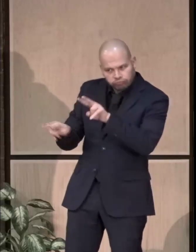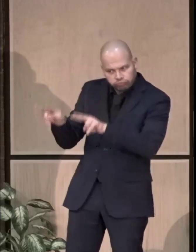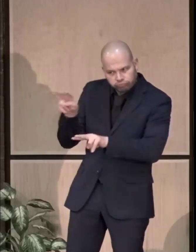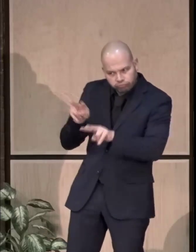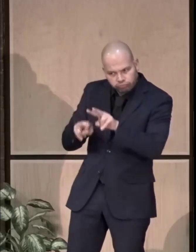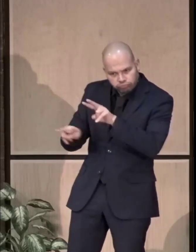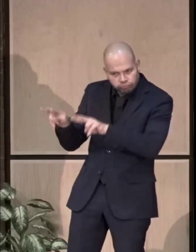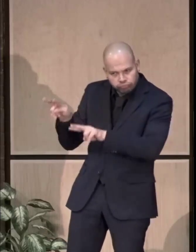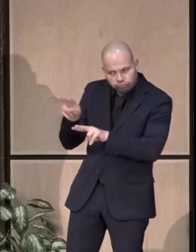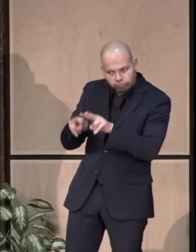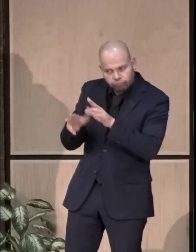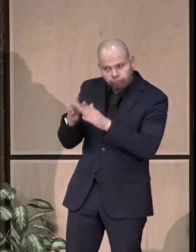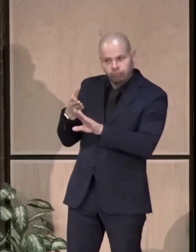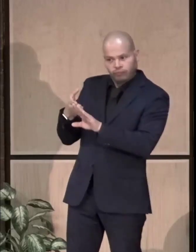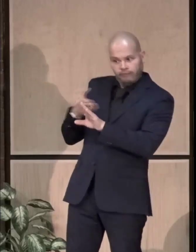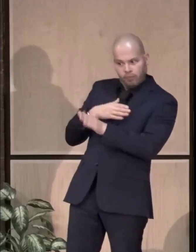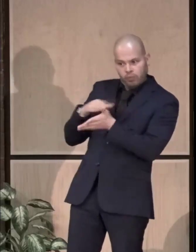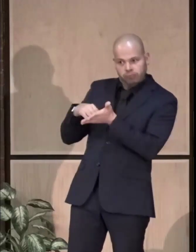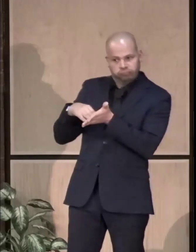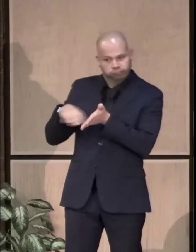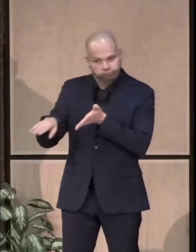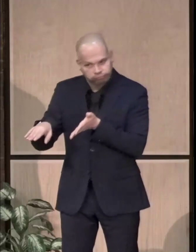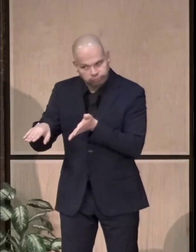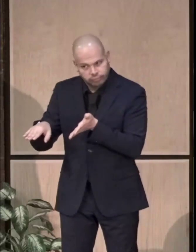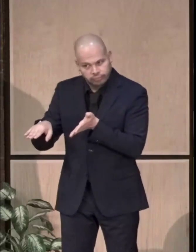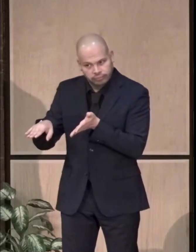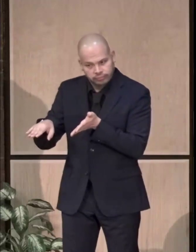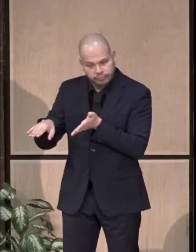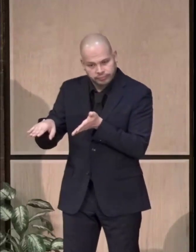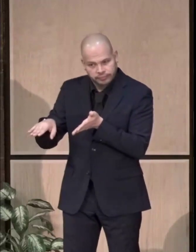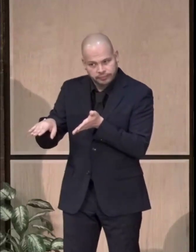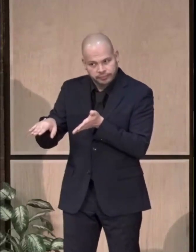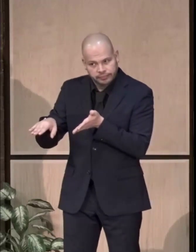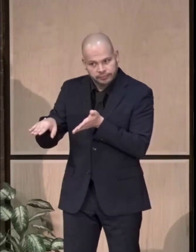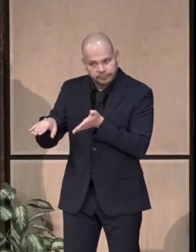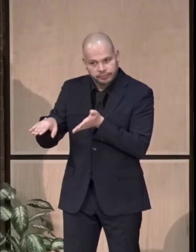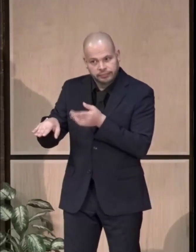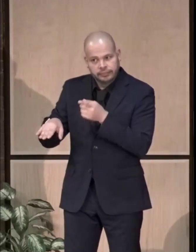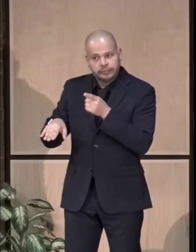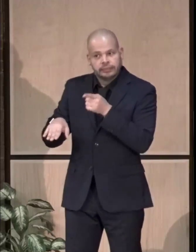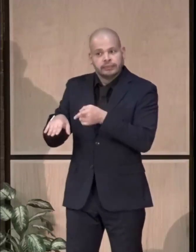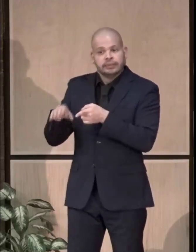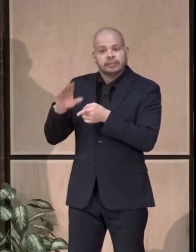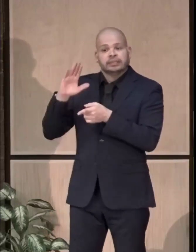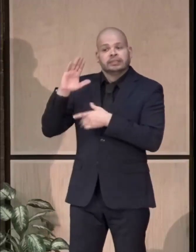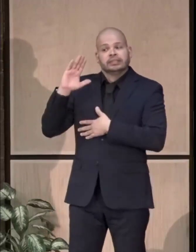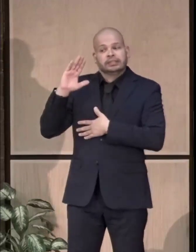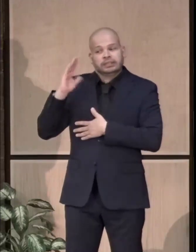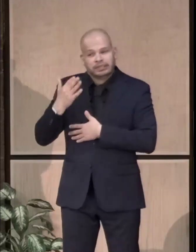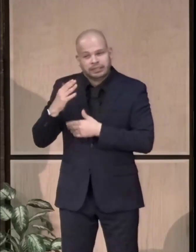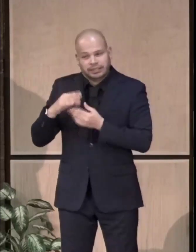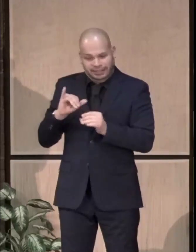released him, and that he was just basically advising that we may need to extend the orders. Okay, so